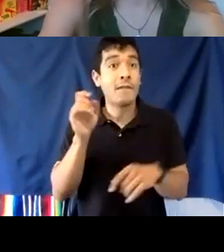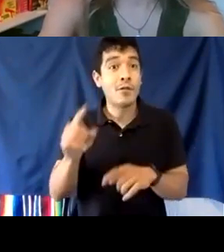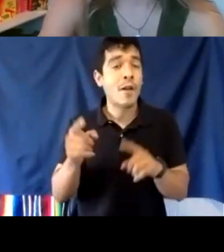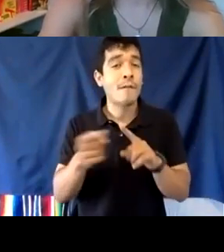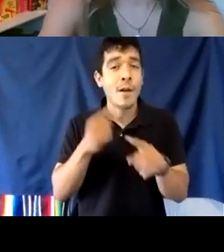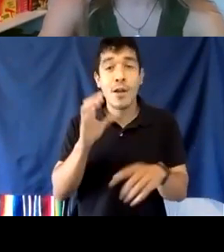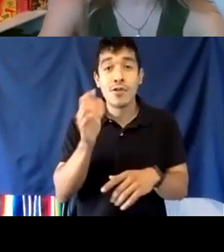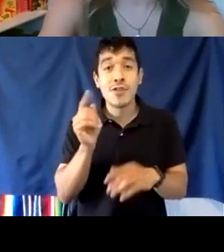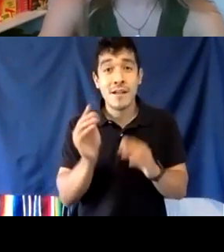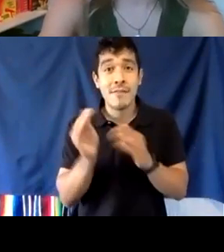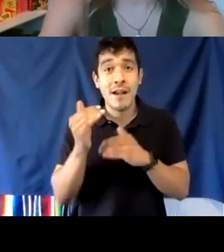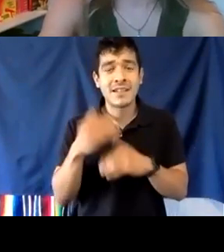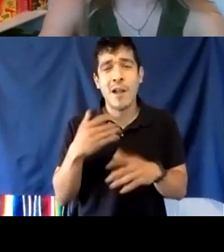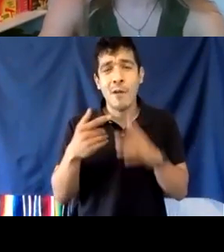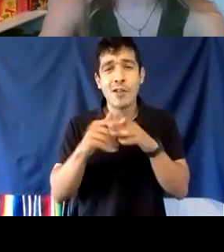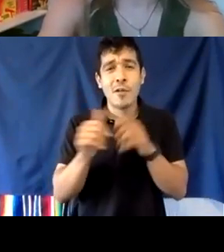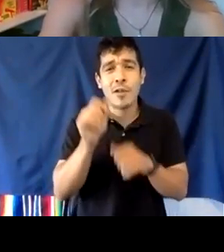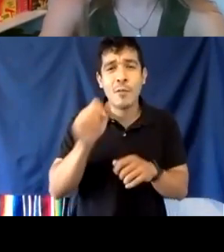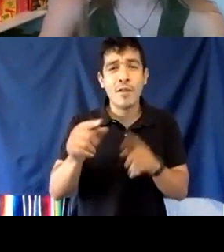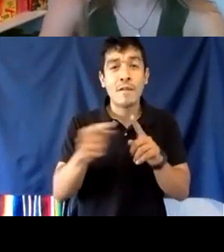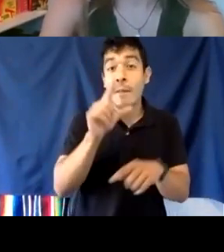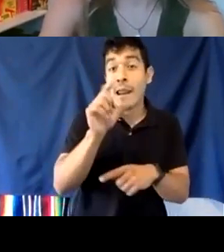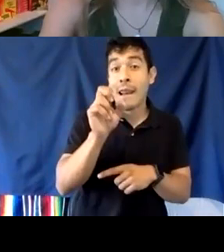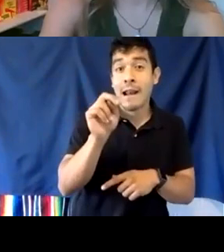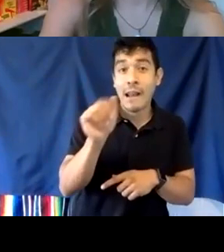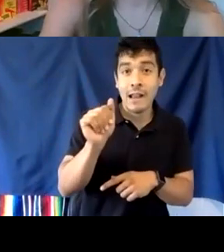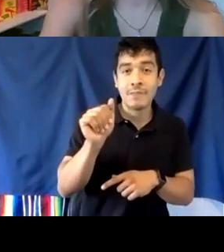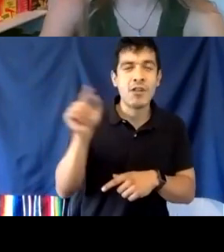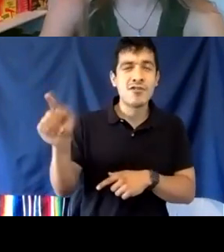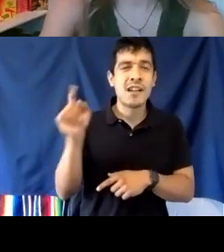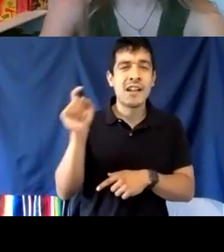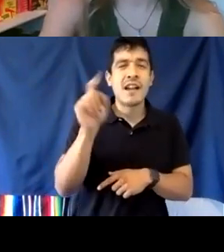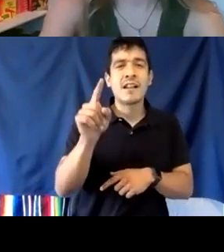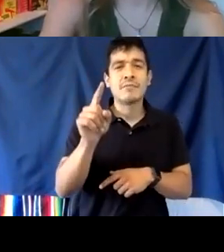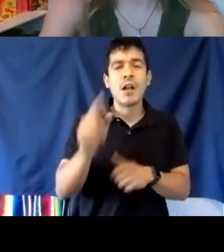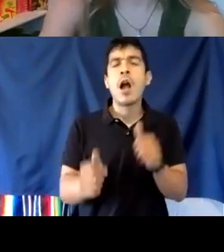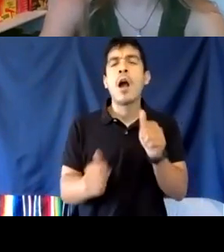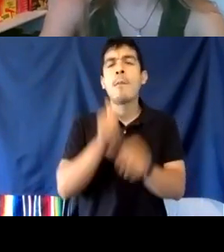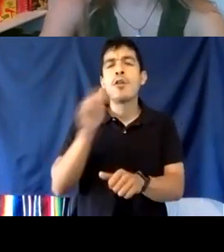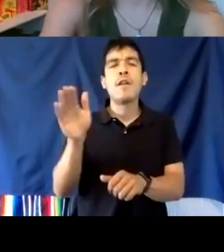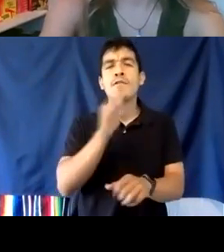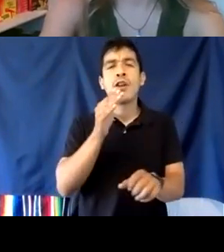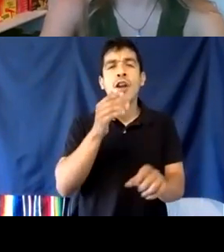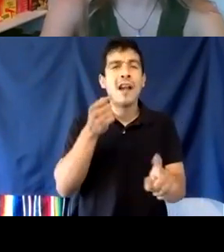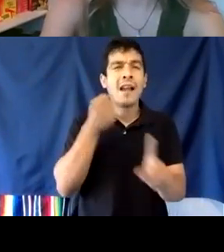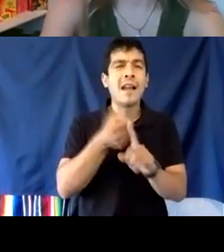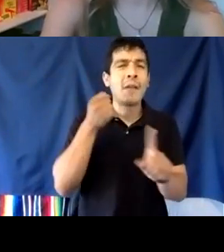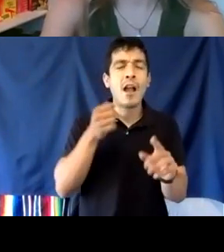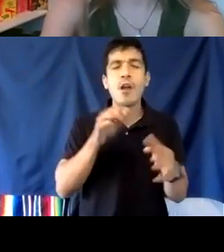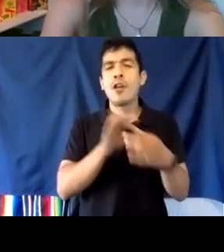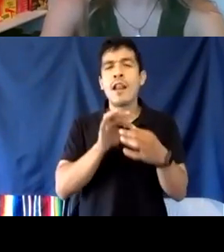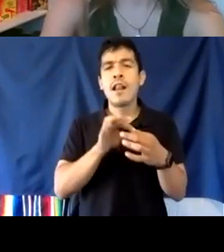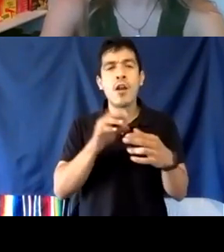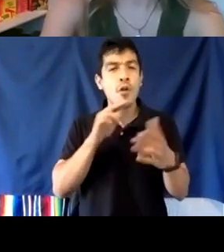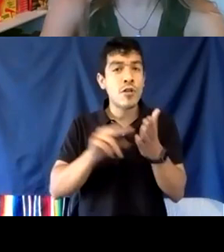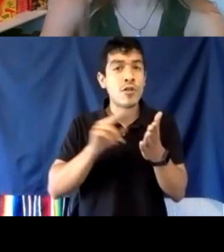chat. And I wanted to start with a question from Lena. And she asked, you know, most of the impact related research that she's come across seems